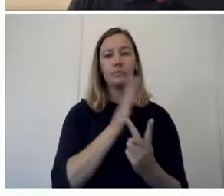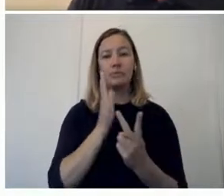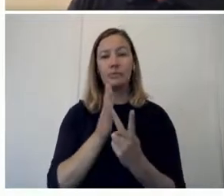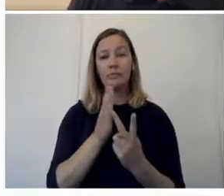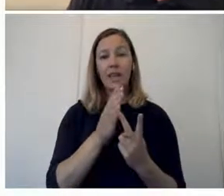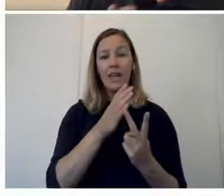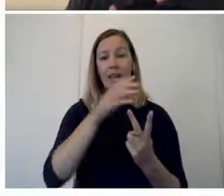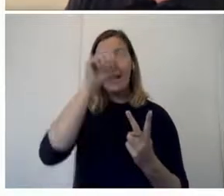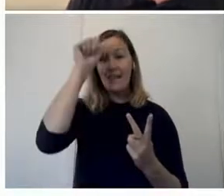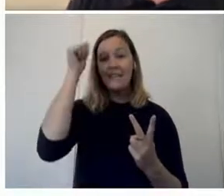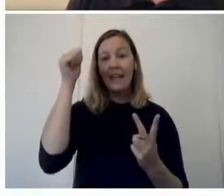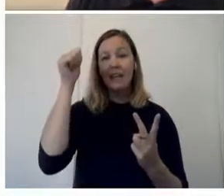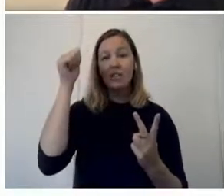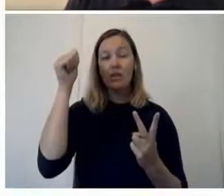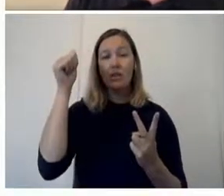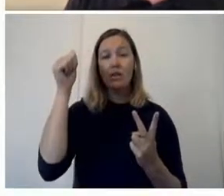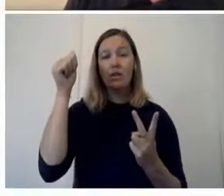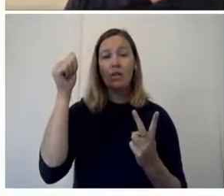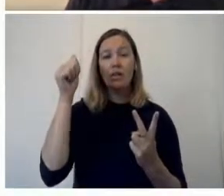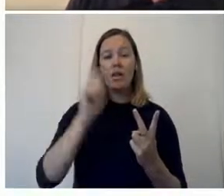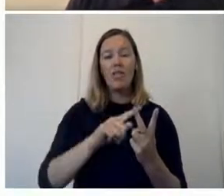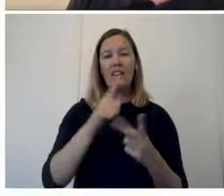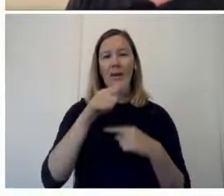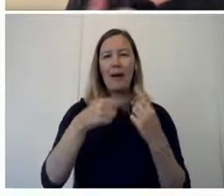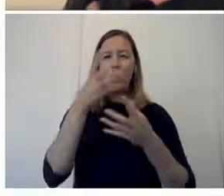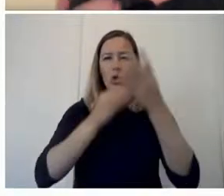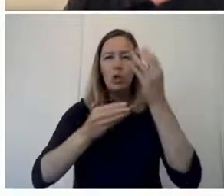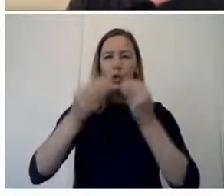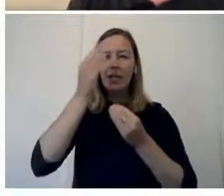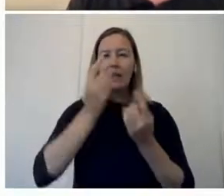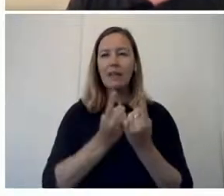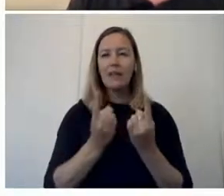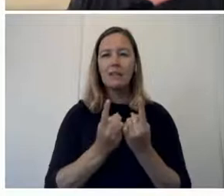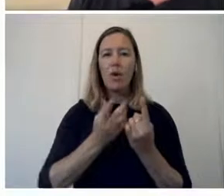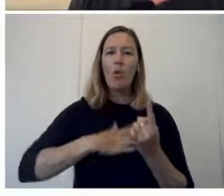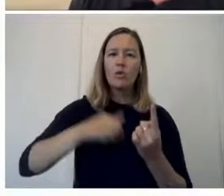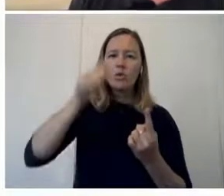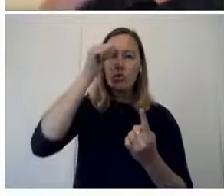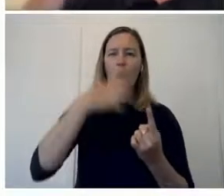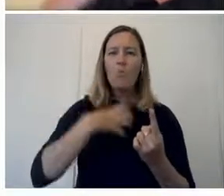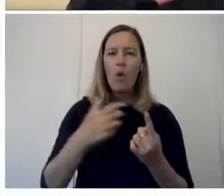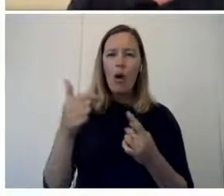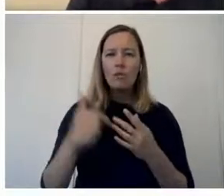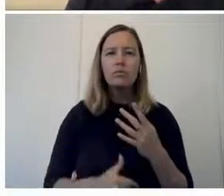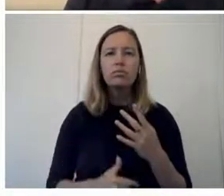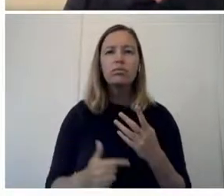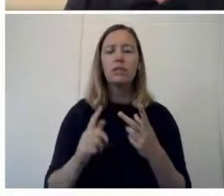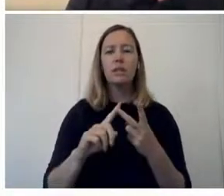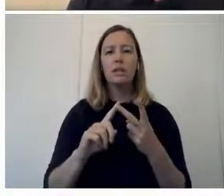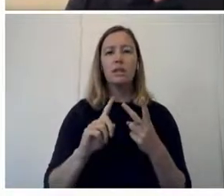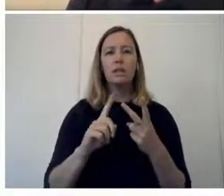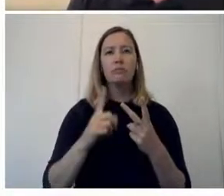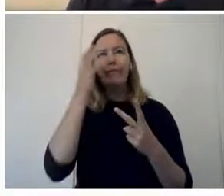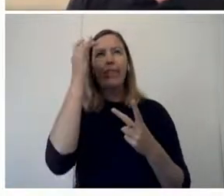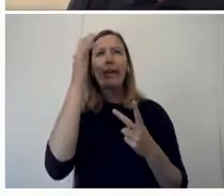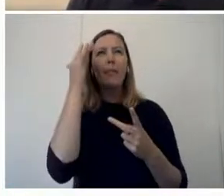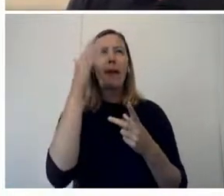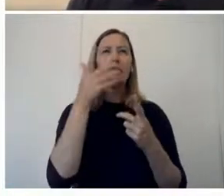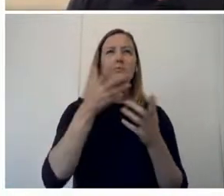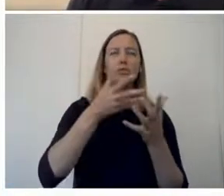Intellectual, which is really about learning things and wanting to know more and to have something to think about and talk